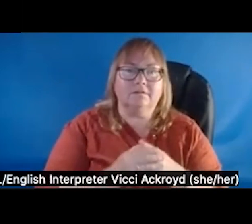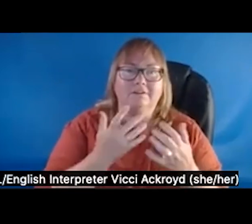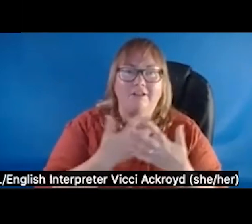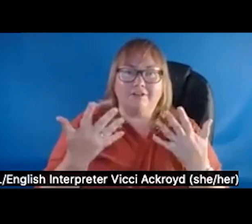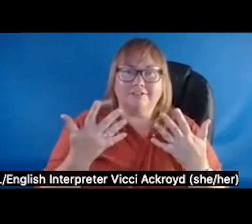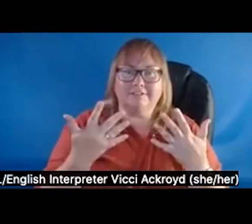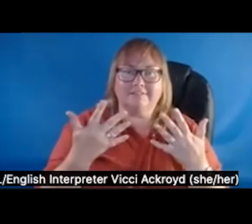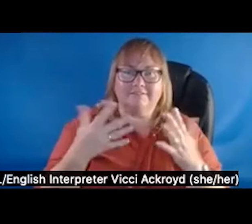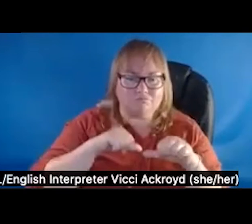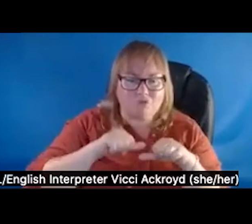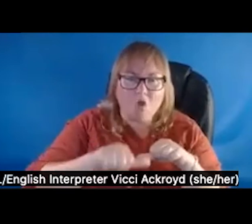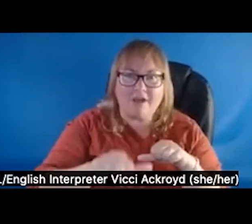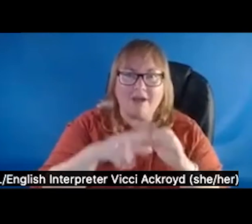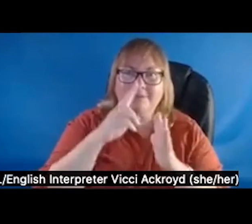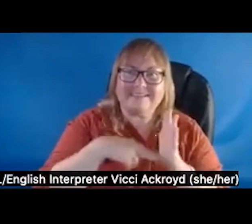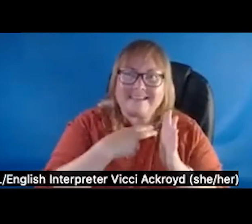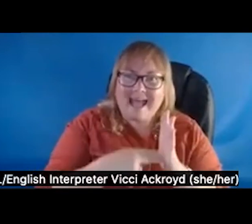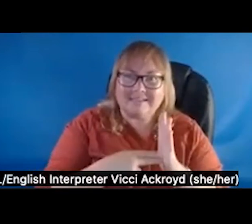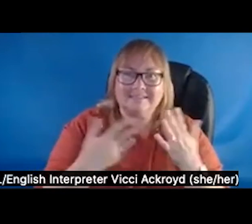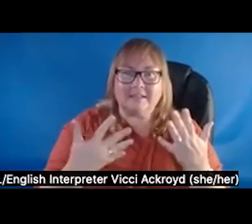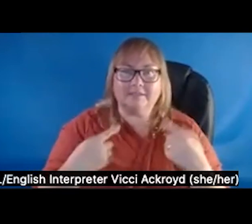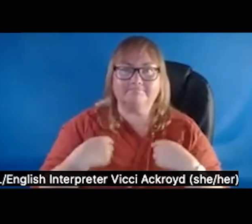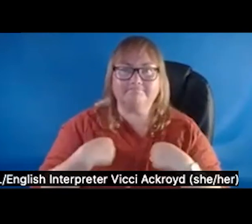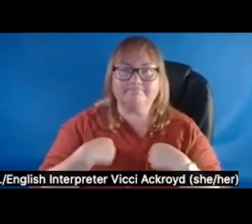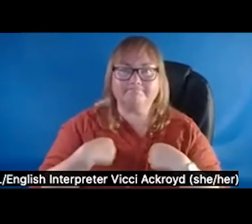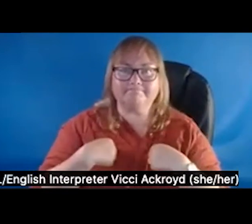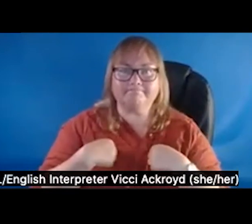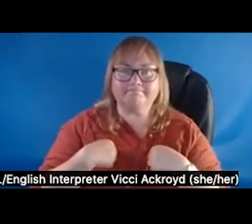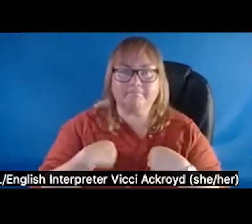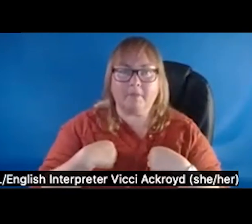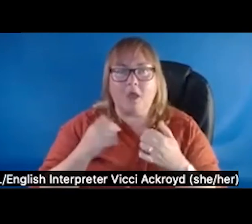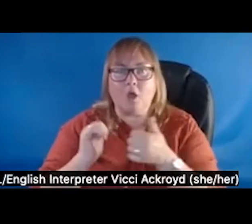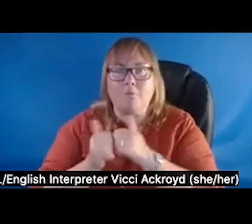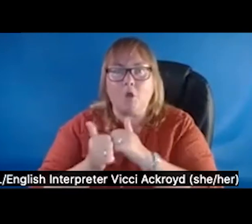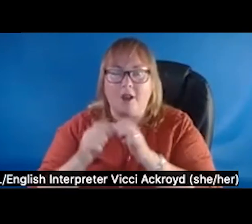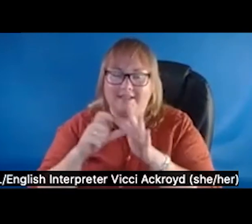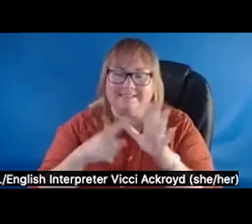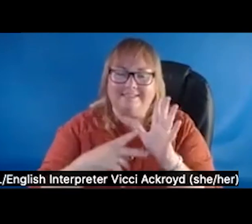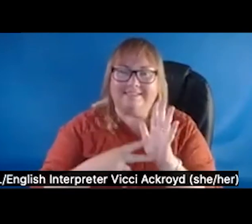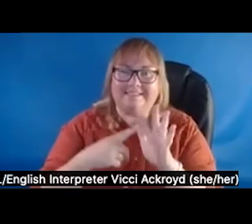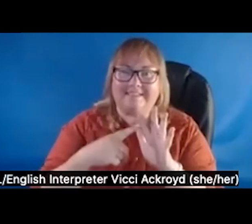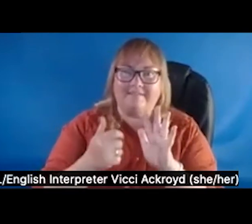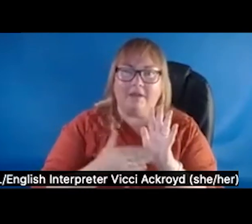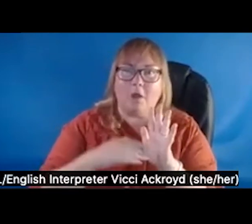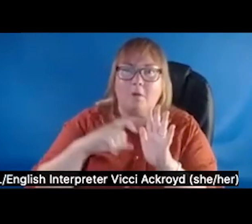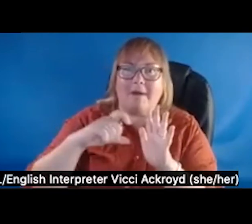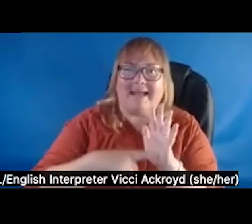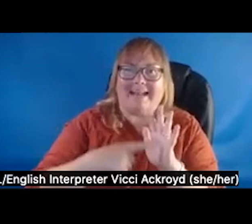been canceled, and myself and my colleague, Dave McLeavy, former